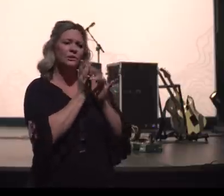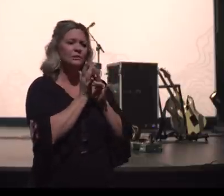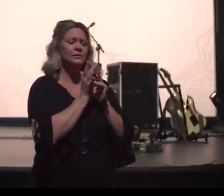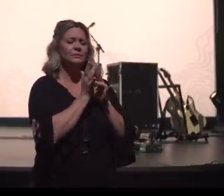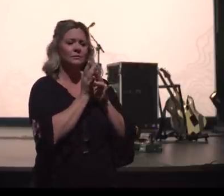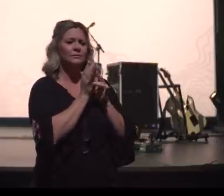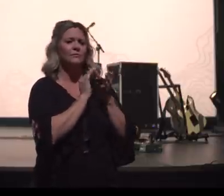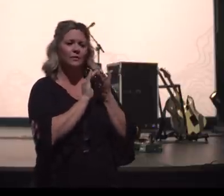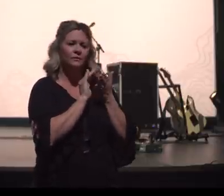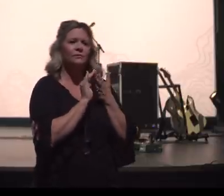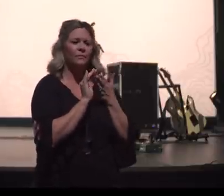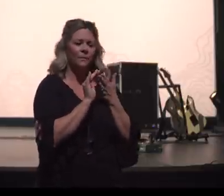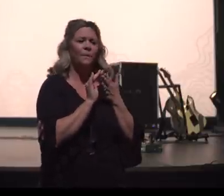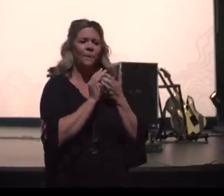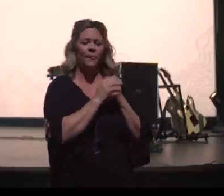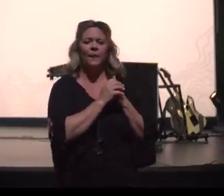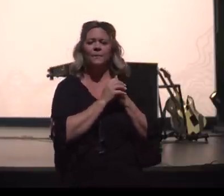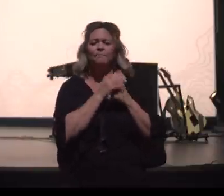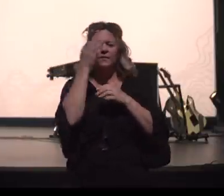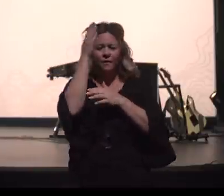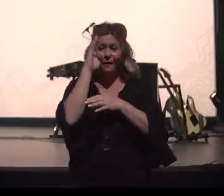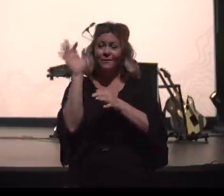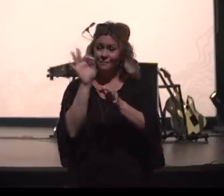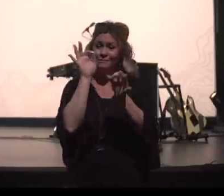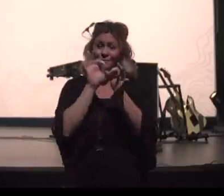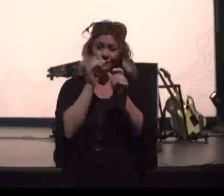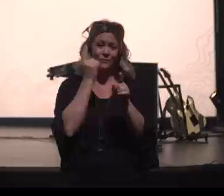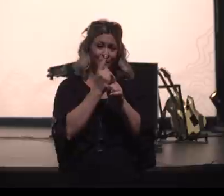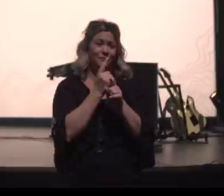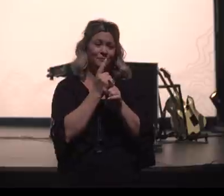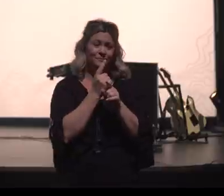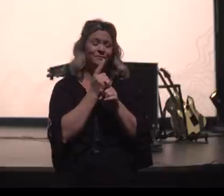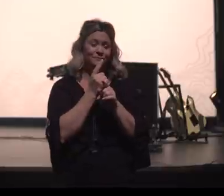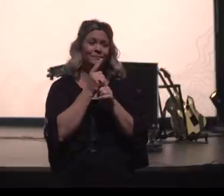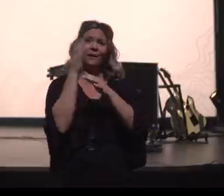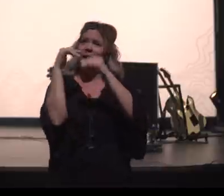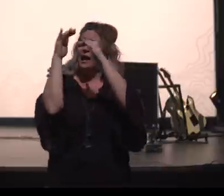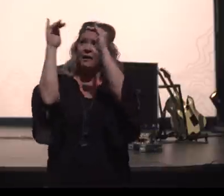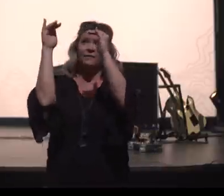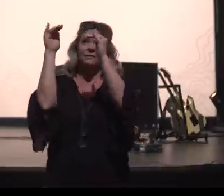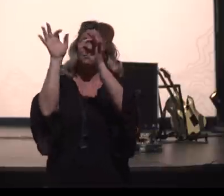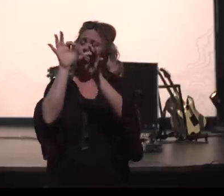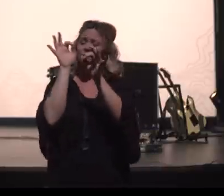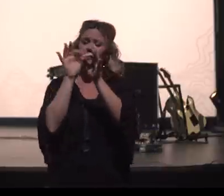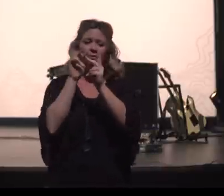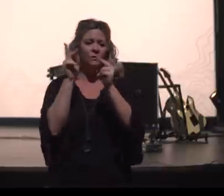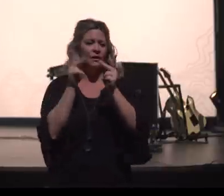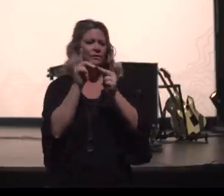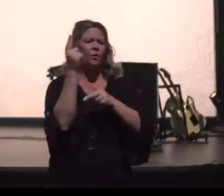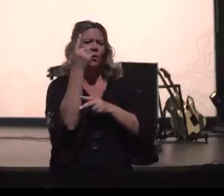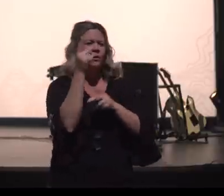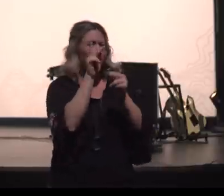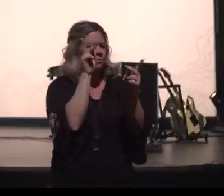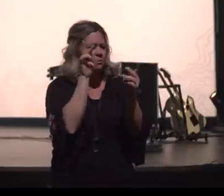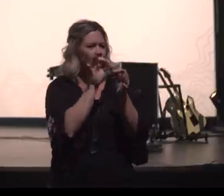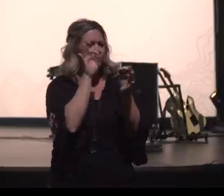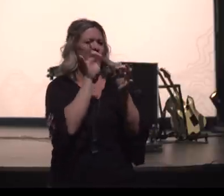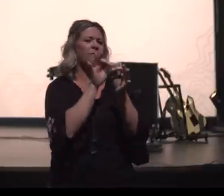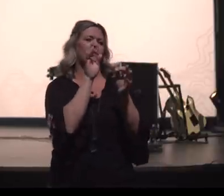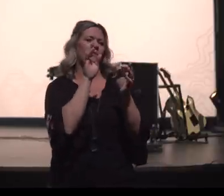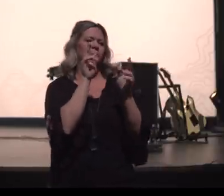to heaven. Forgiven people do. Did you know God's perfect? And heaven's a perfect place, so only perfect people get to go to